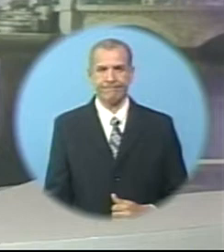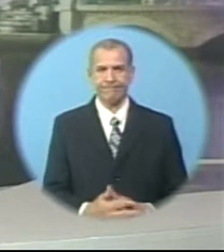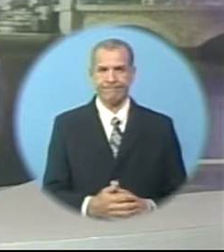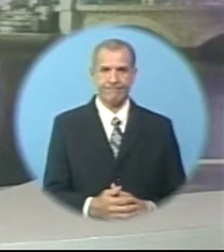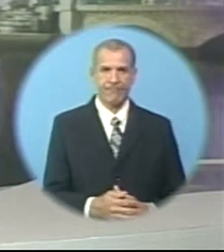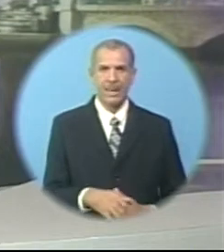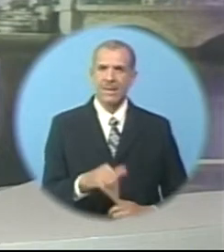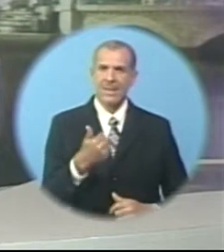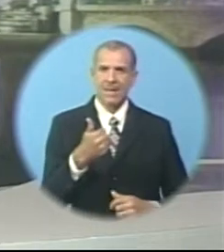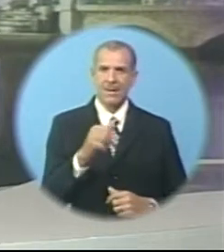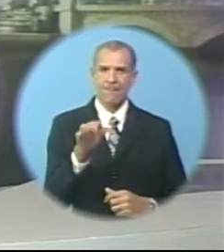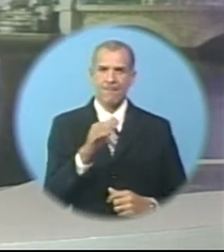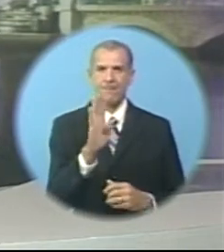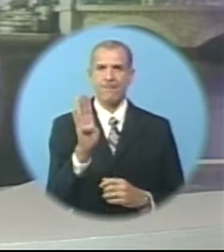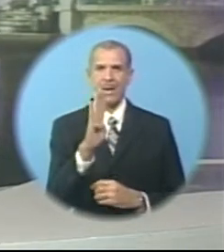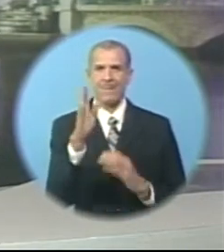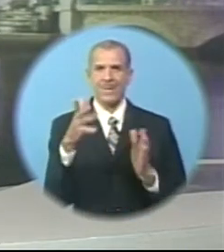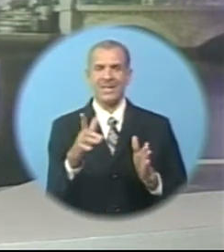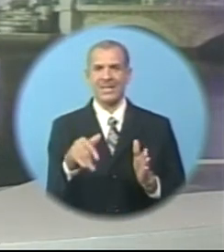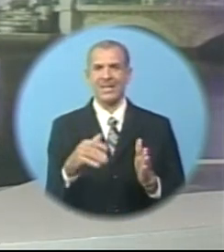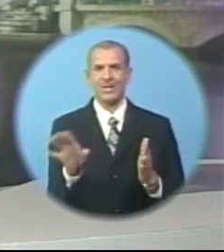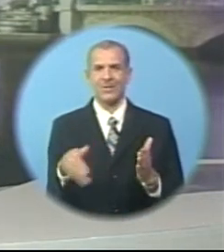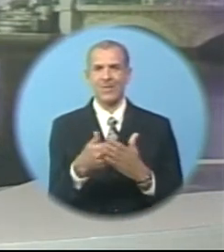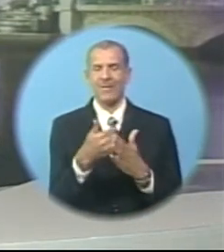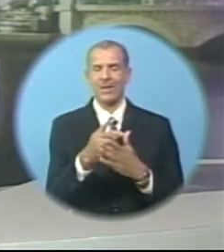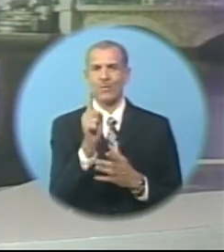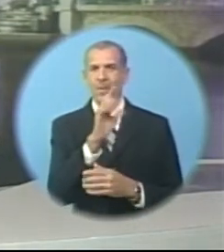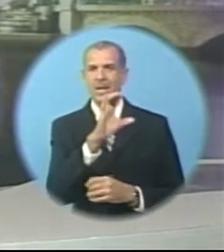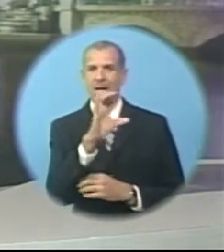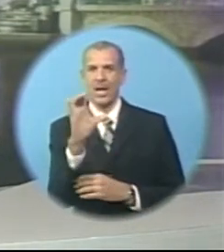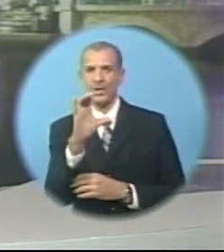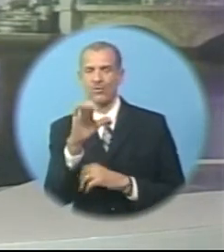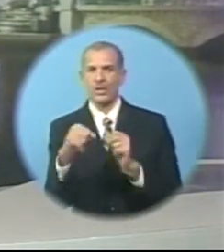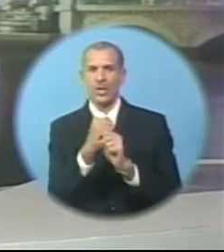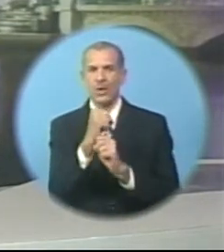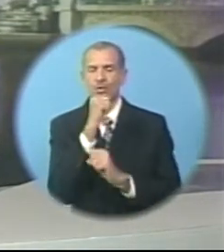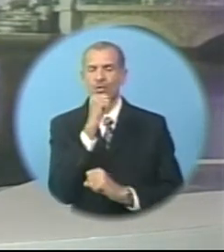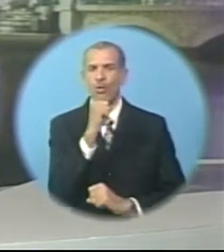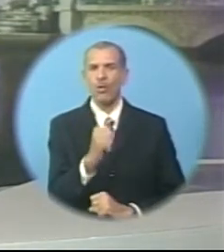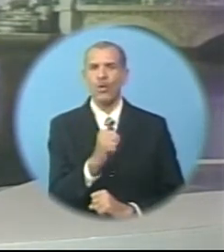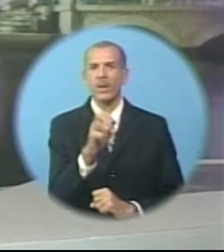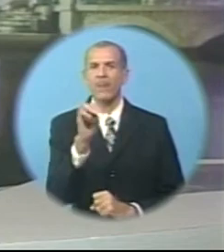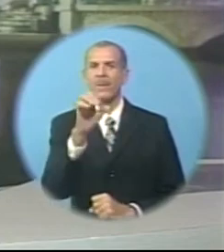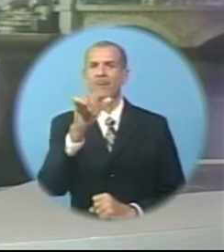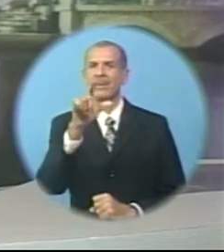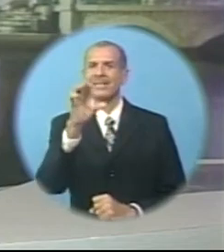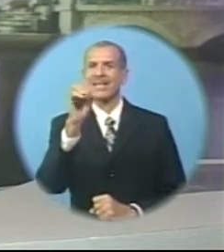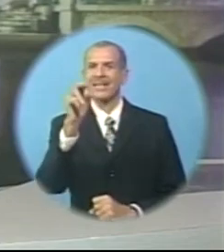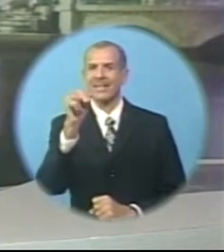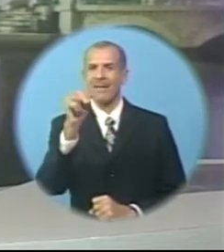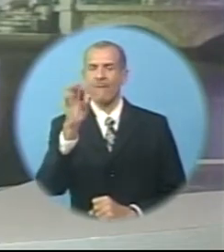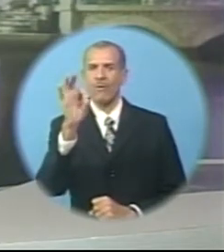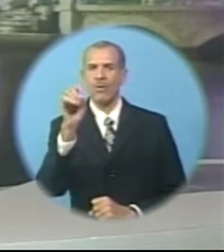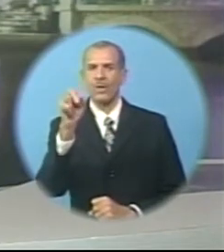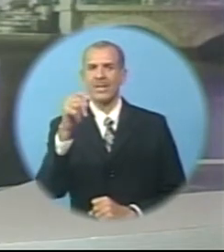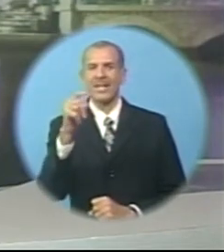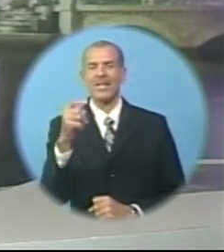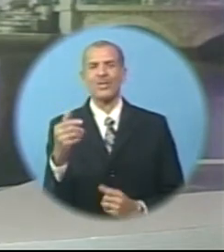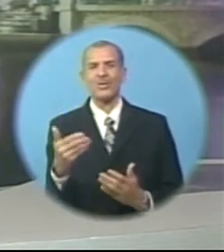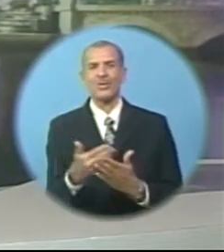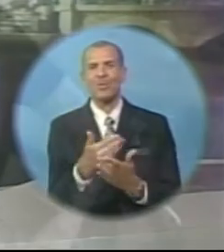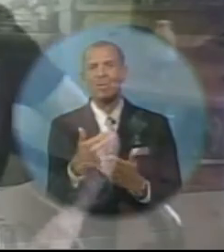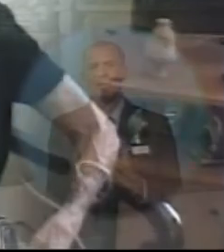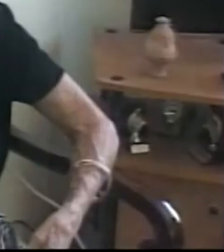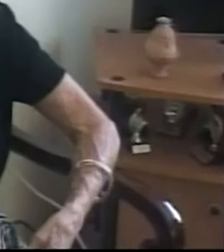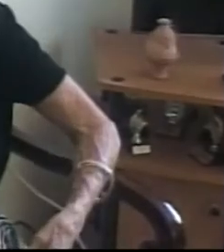Well, yet another Barbadian has reached the milestone of 100 years old. Millicent Ford became the island's latest